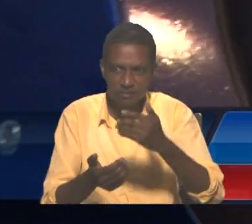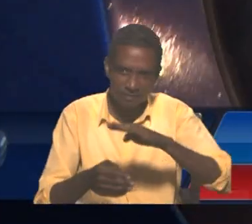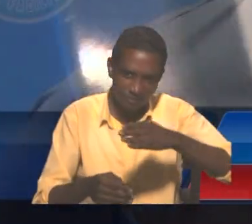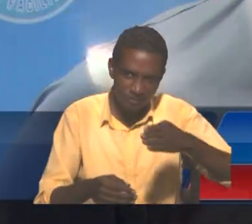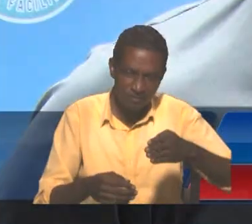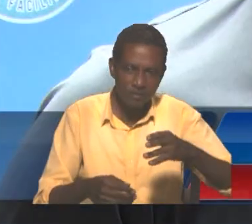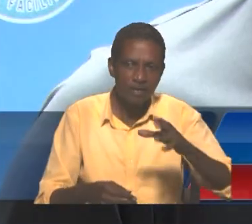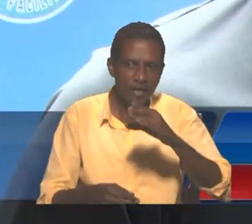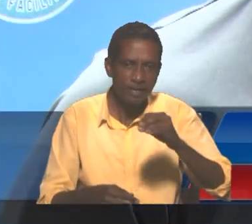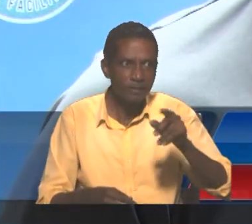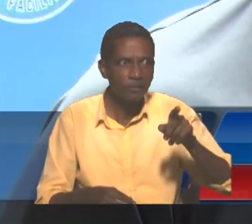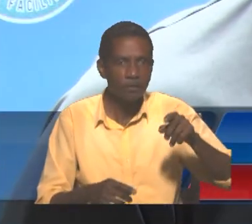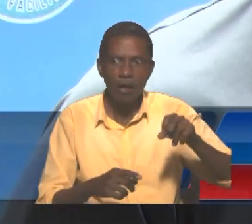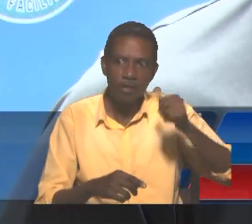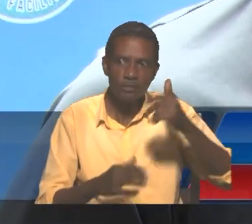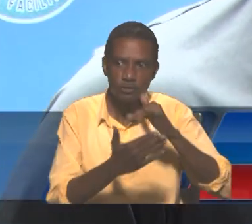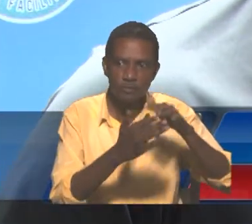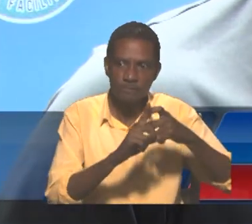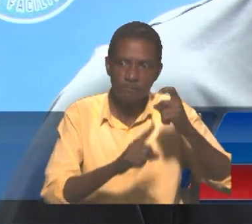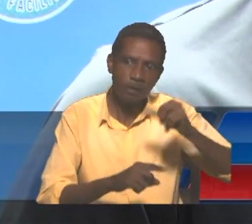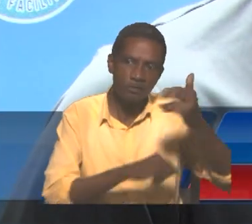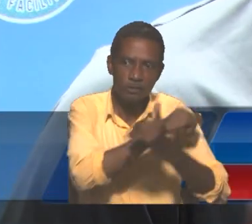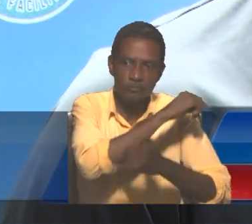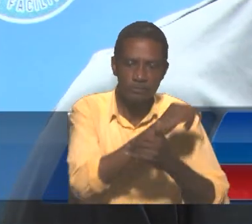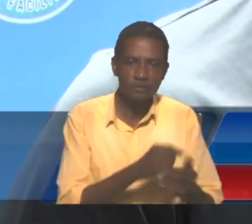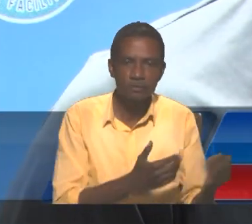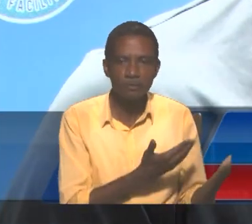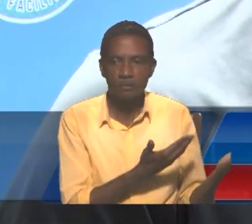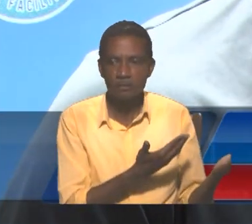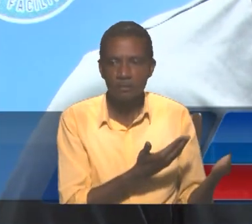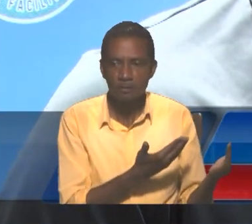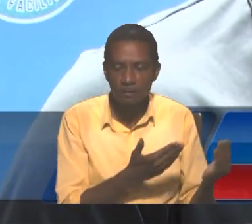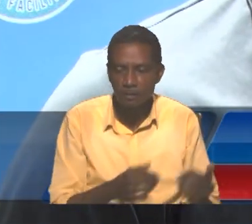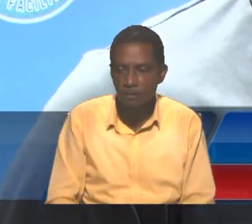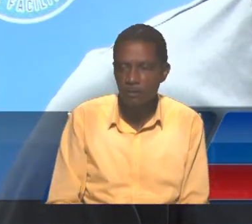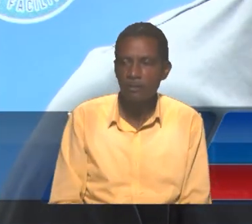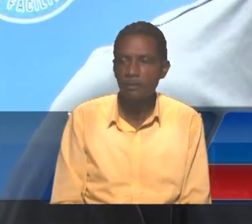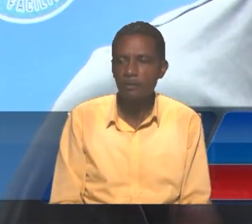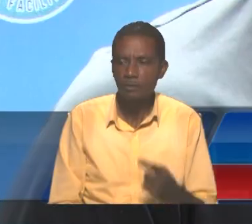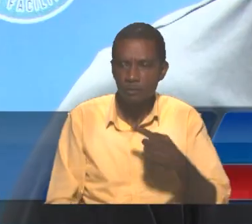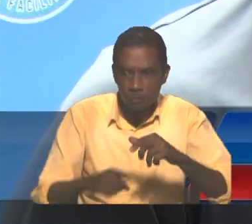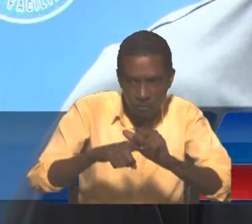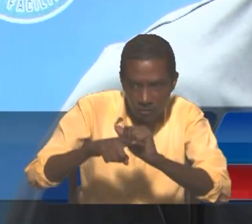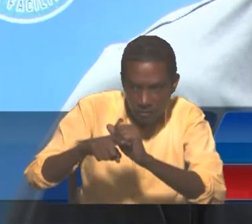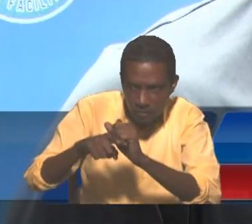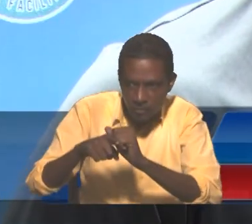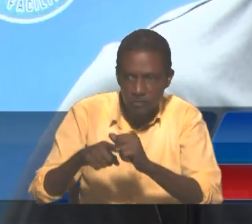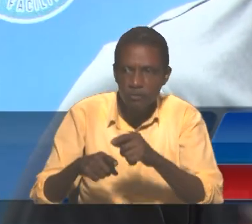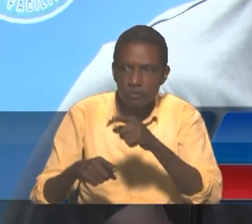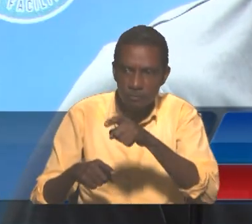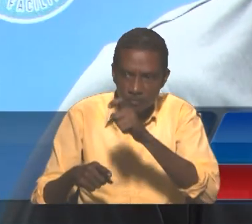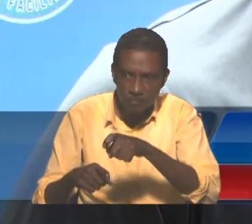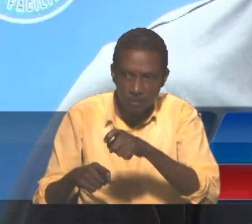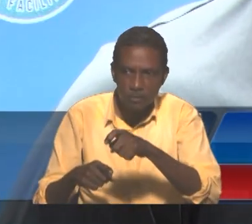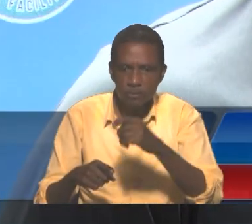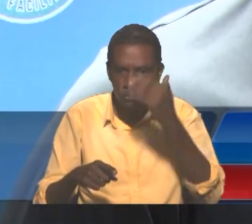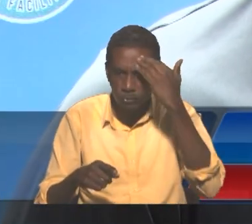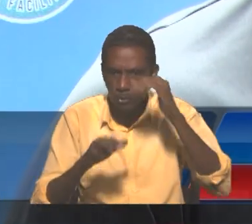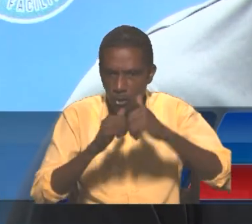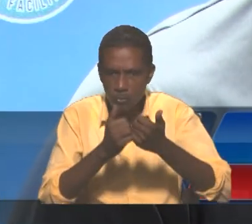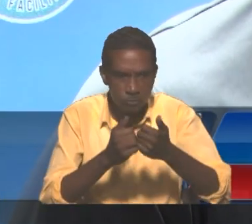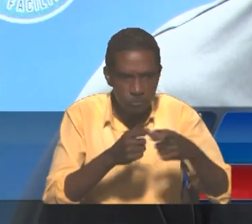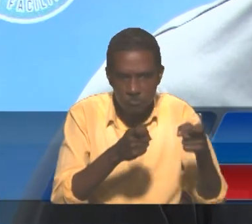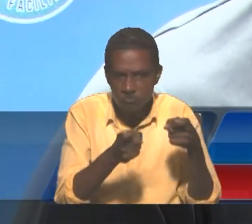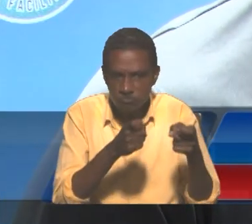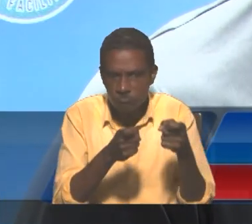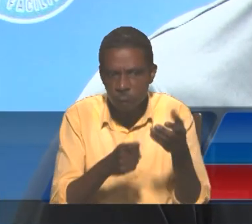hyperbaric specialists, which is a 40-hour course that a person must take, and then we do hours. You must take clinical hours to understand how to operate a chamber, how to